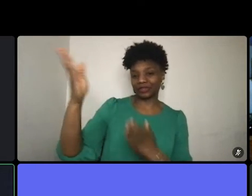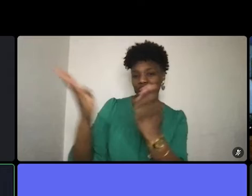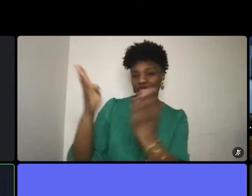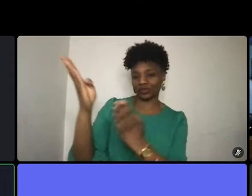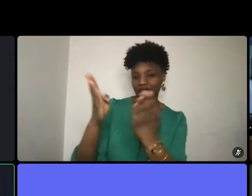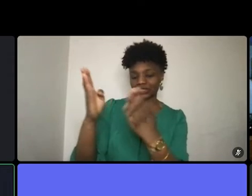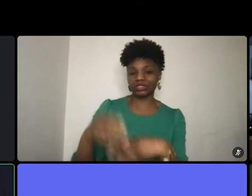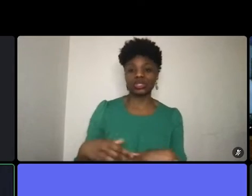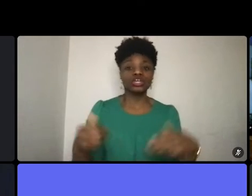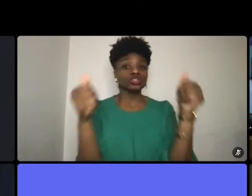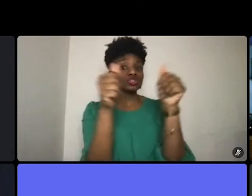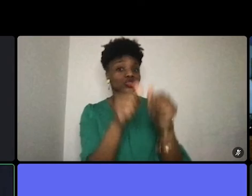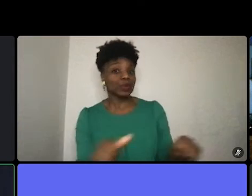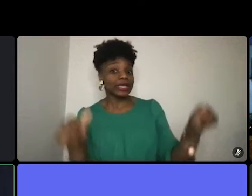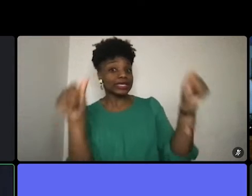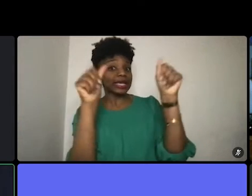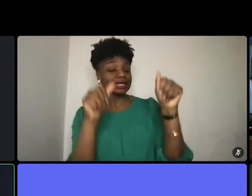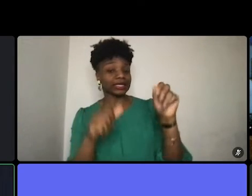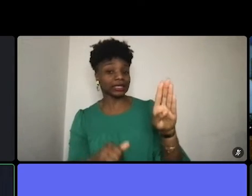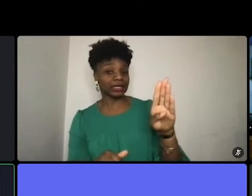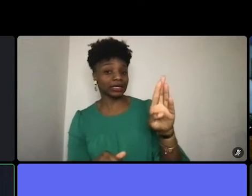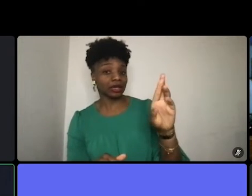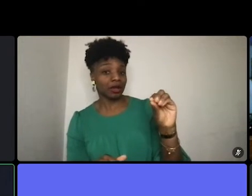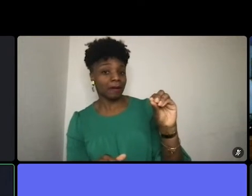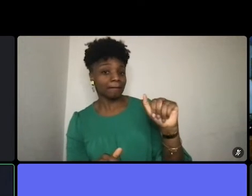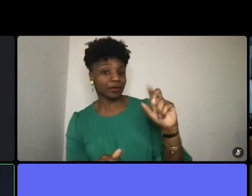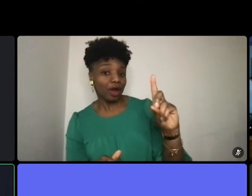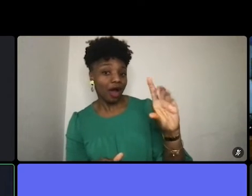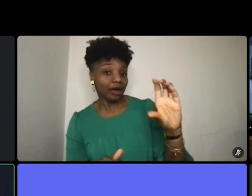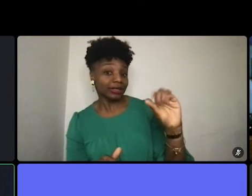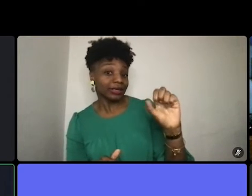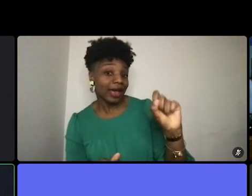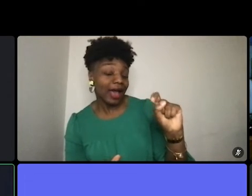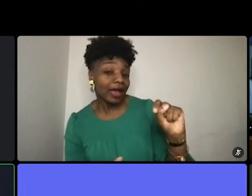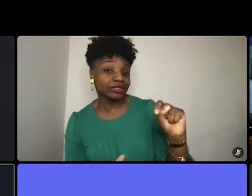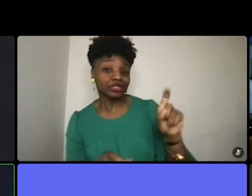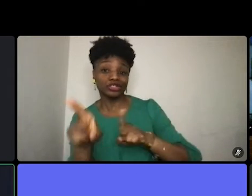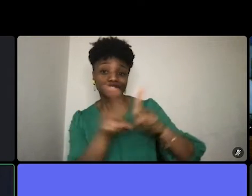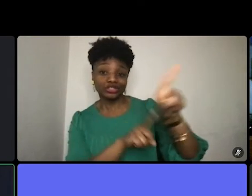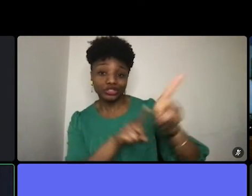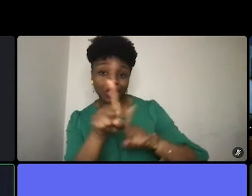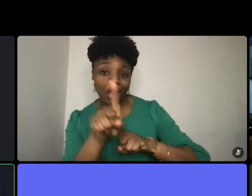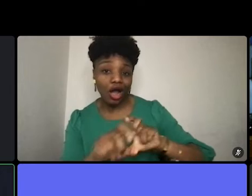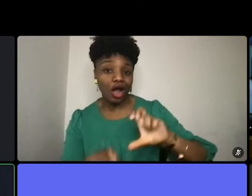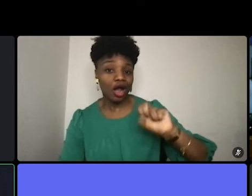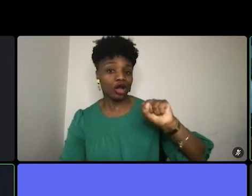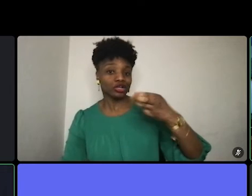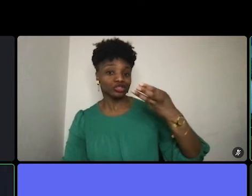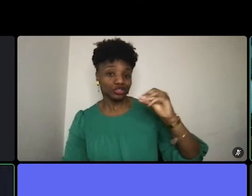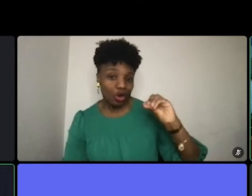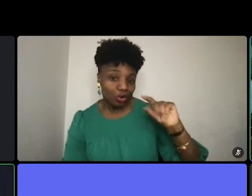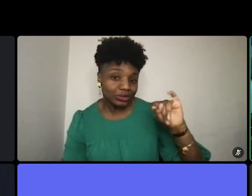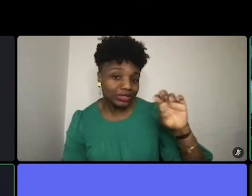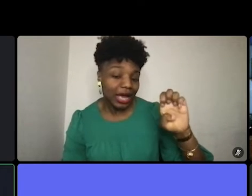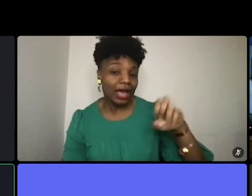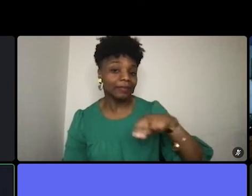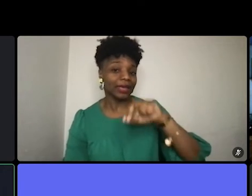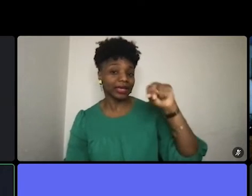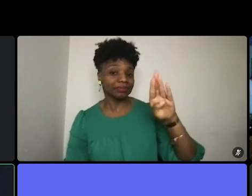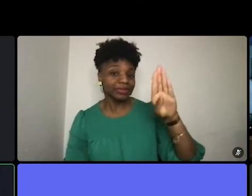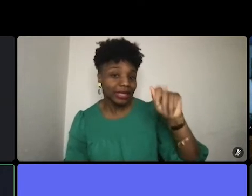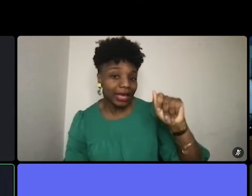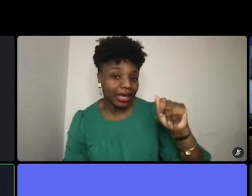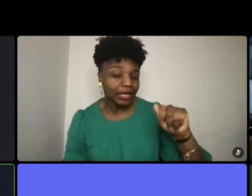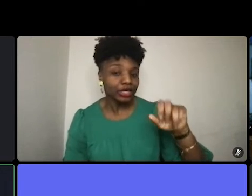Network has, I'm doing that. You get all the HBO, Stars, Showtime, Cinemax, NFL, Hey, NBA,